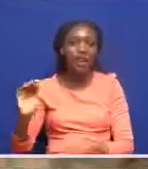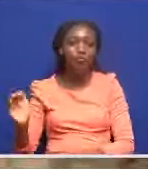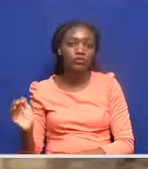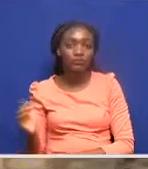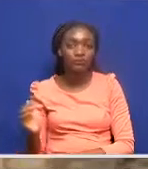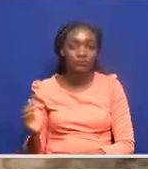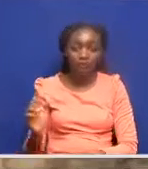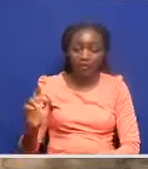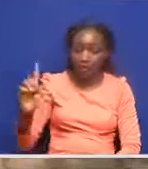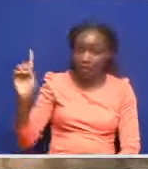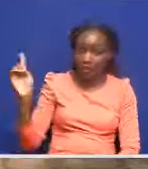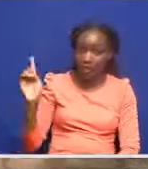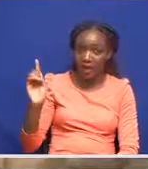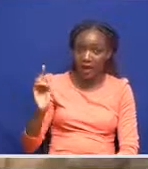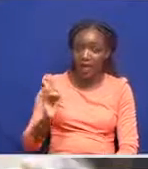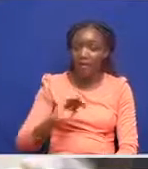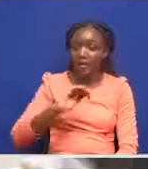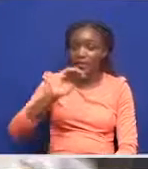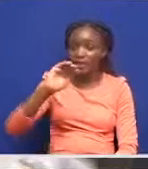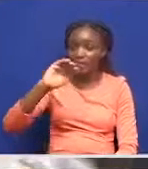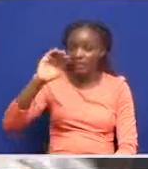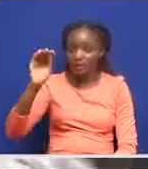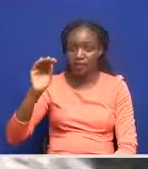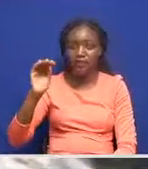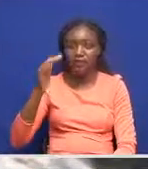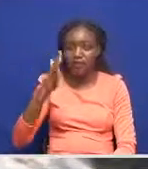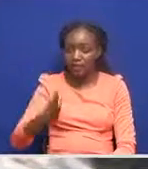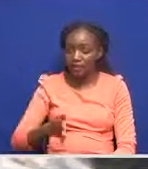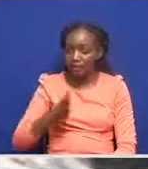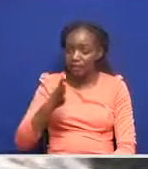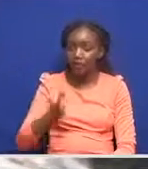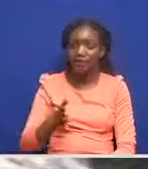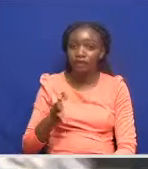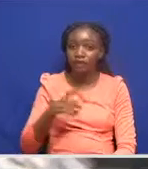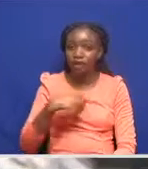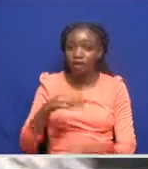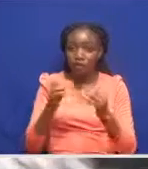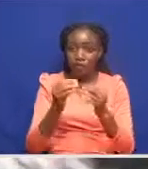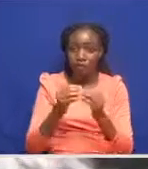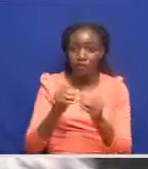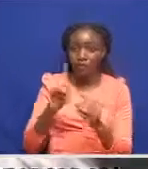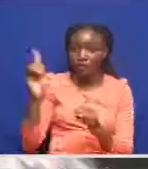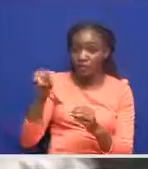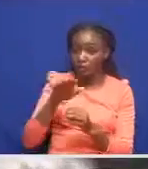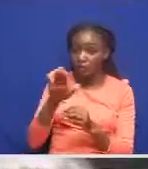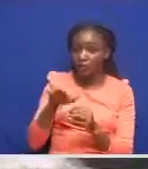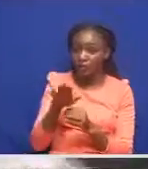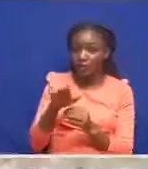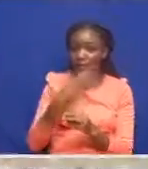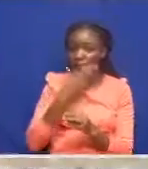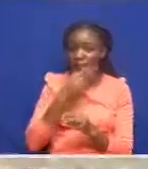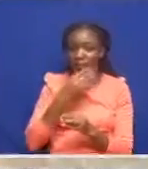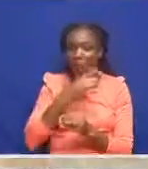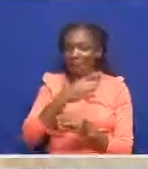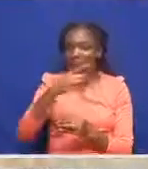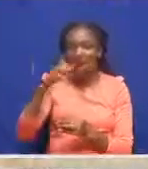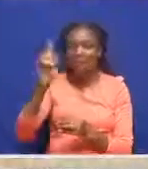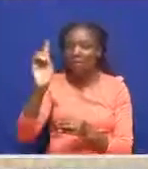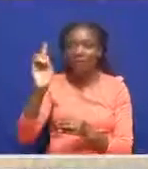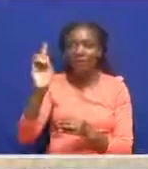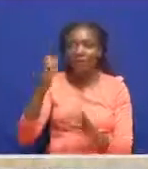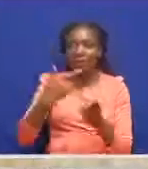Beneath the hills of the Kinamba Quarry to the north of Naivasha town, we find a covered cave whose dweller is away. In no time,